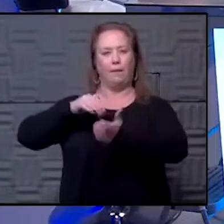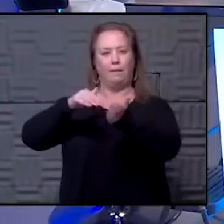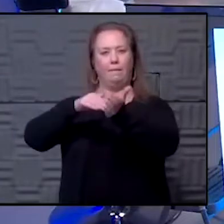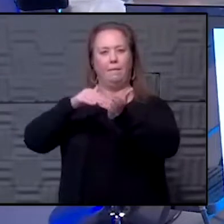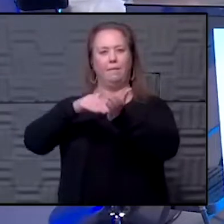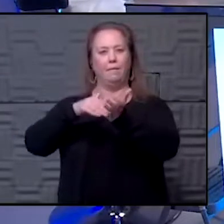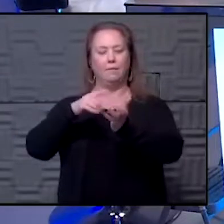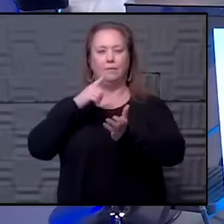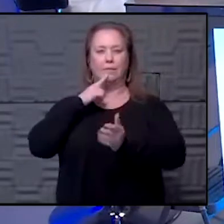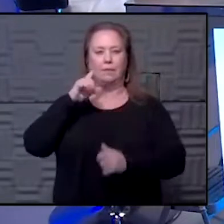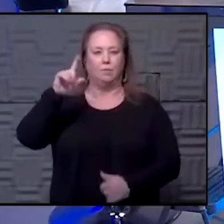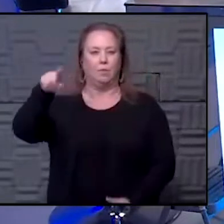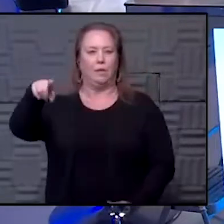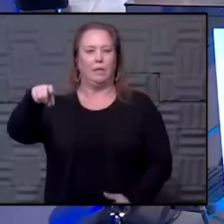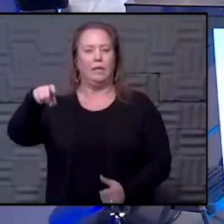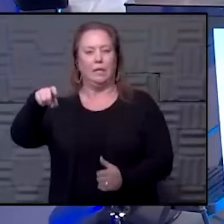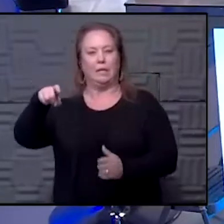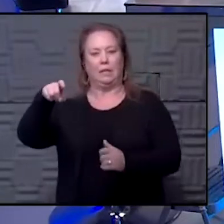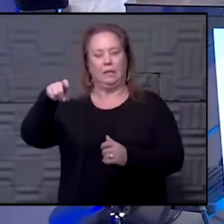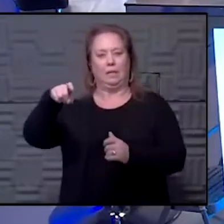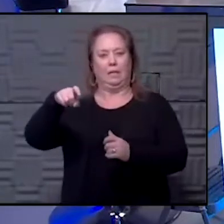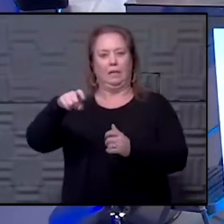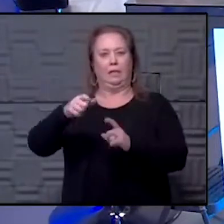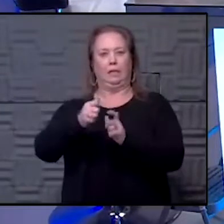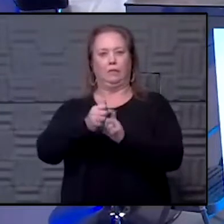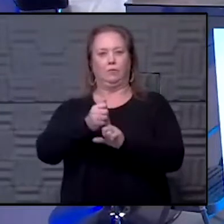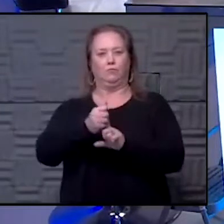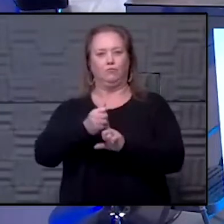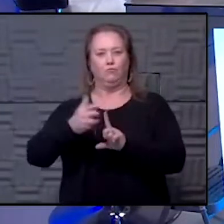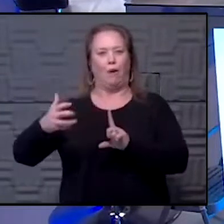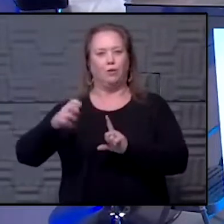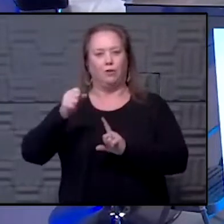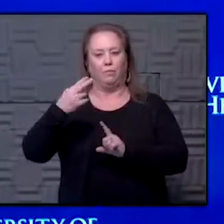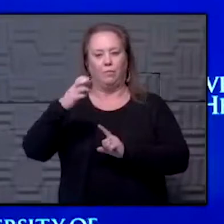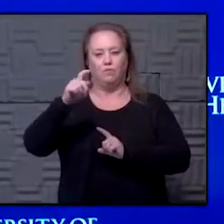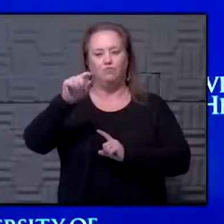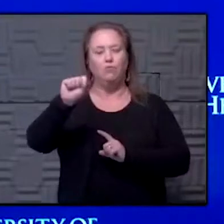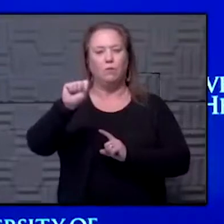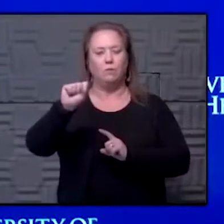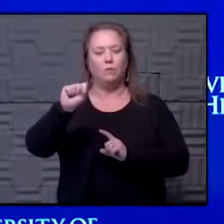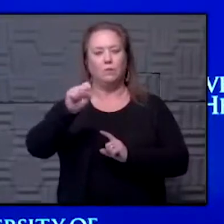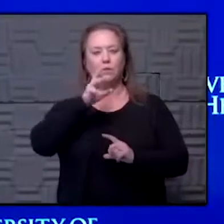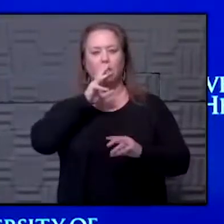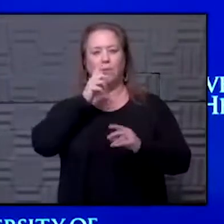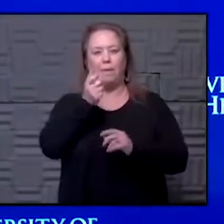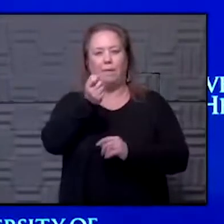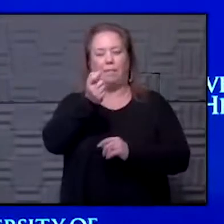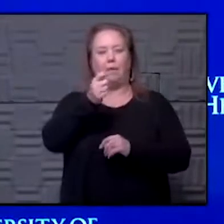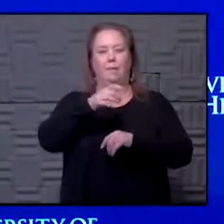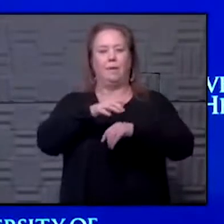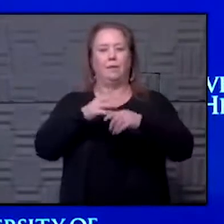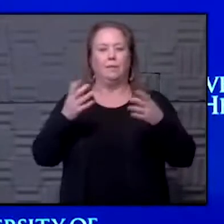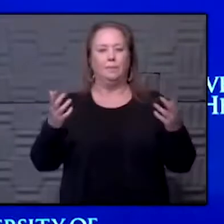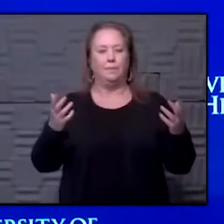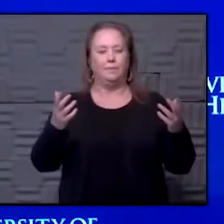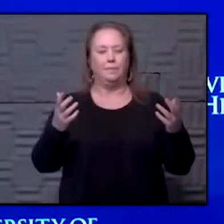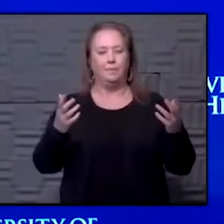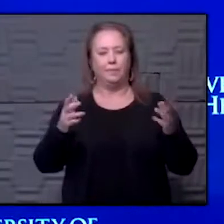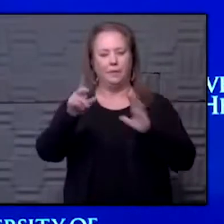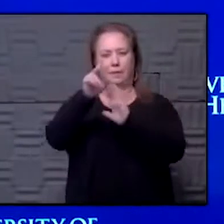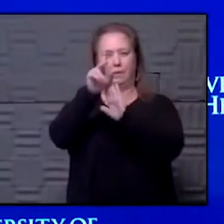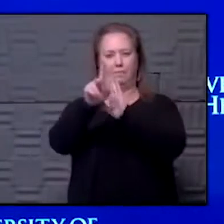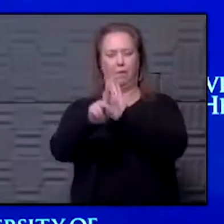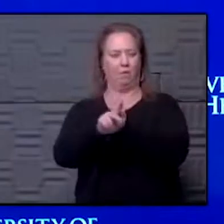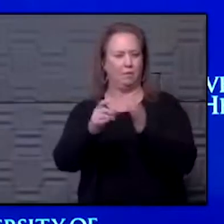Yeah. we need to get these, we need to stretch these shots out as much as possible. You talked about that a little bit, but what is the policy